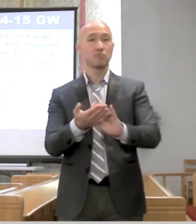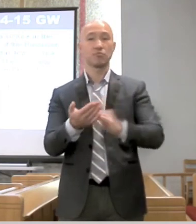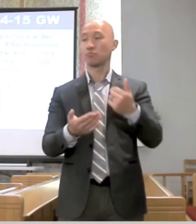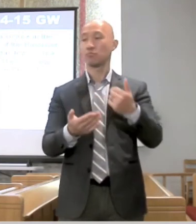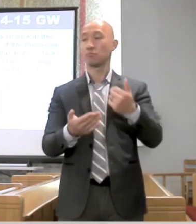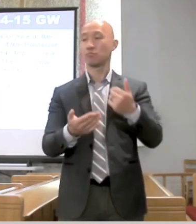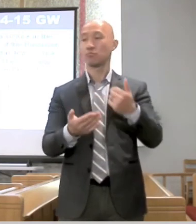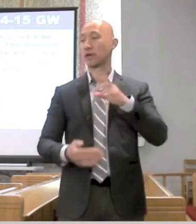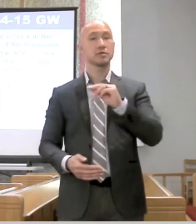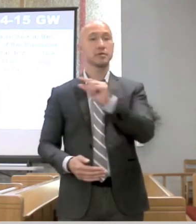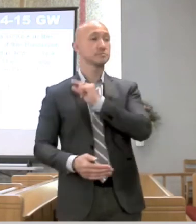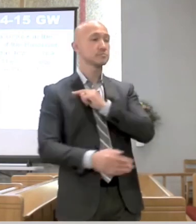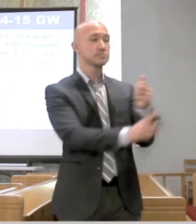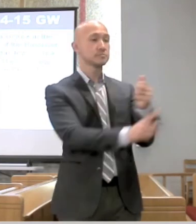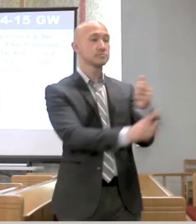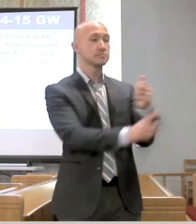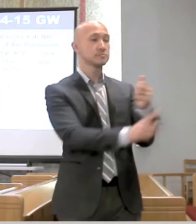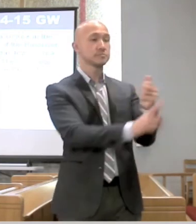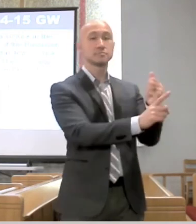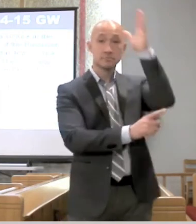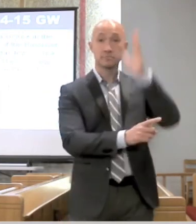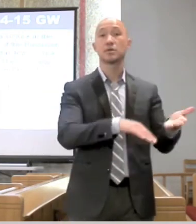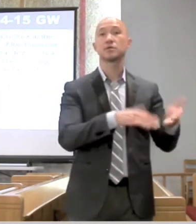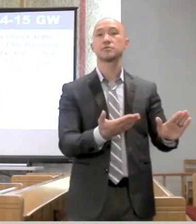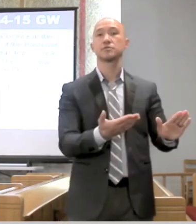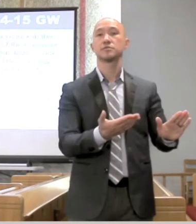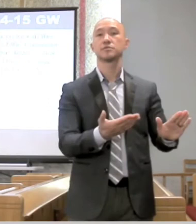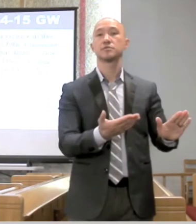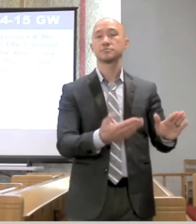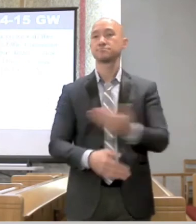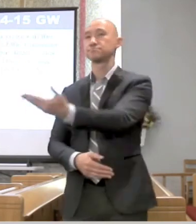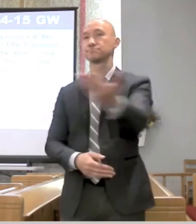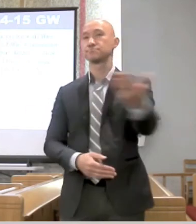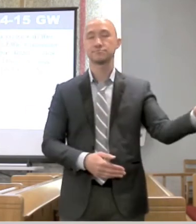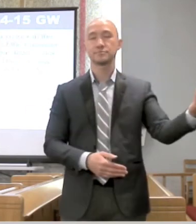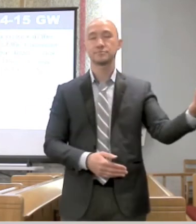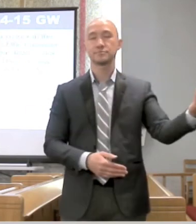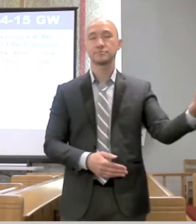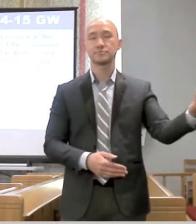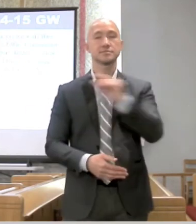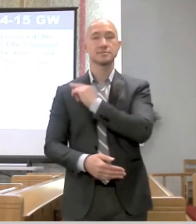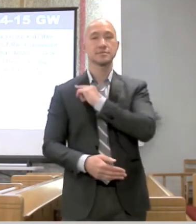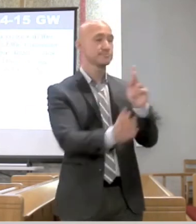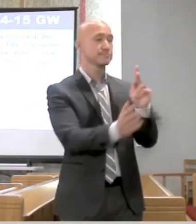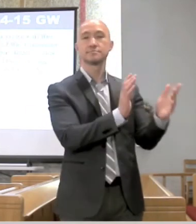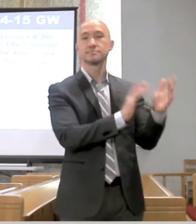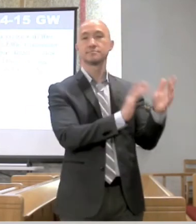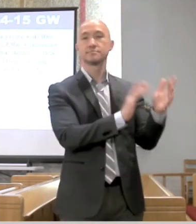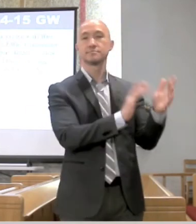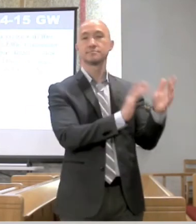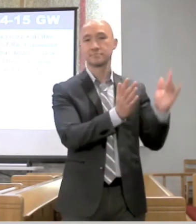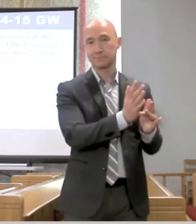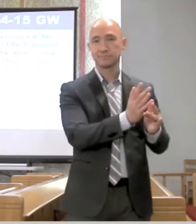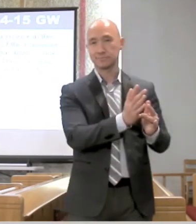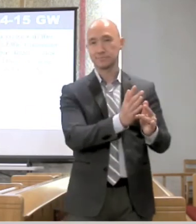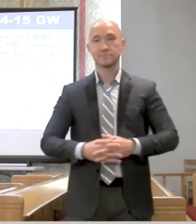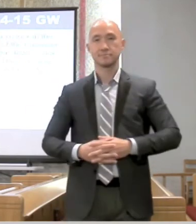reason, that they would say something like that. They sealed their fate at that